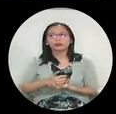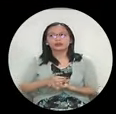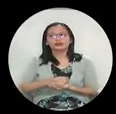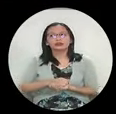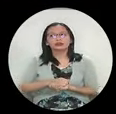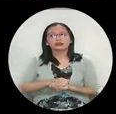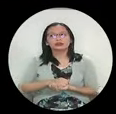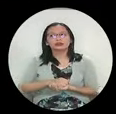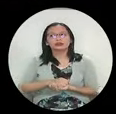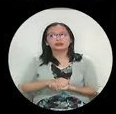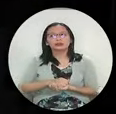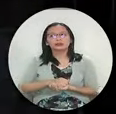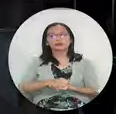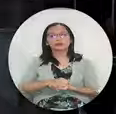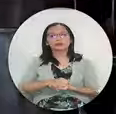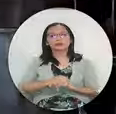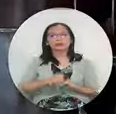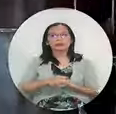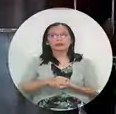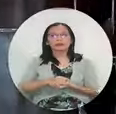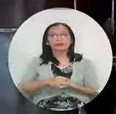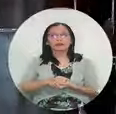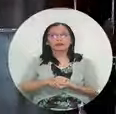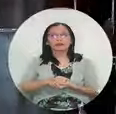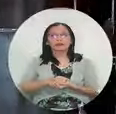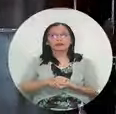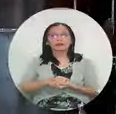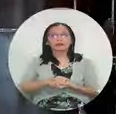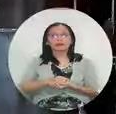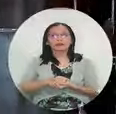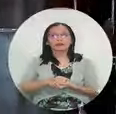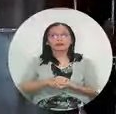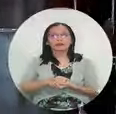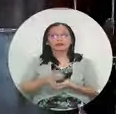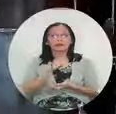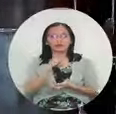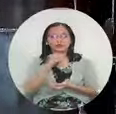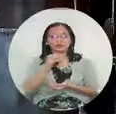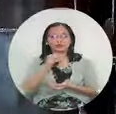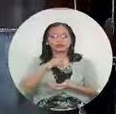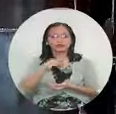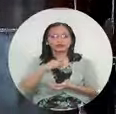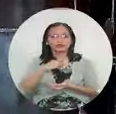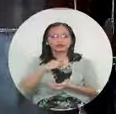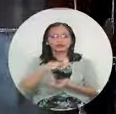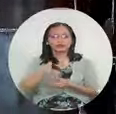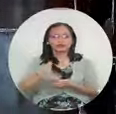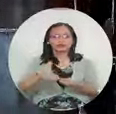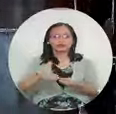Amen. Ang business dili imo sa Ginoo na gipyal nimo. Pyal na no?